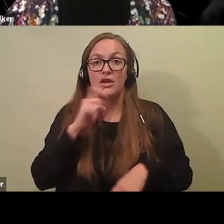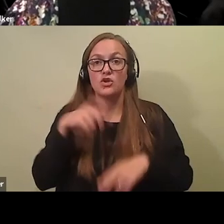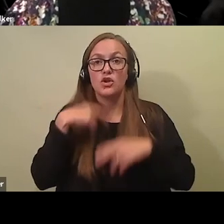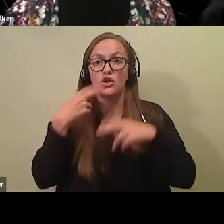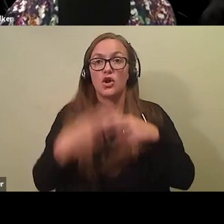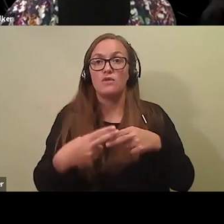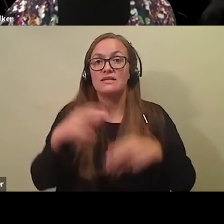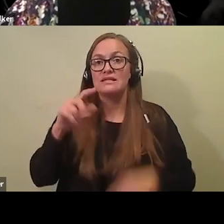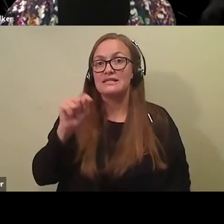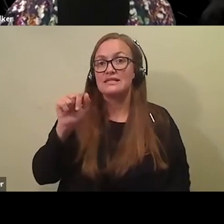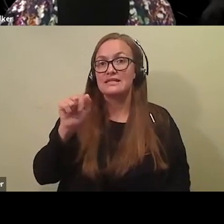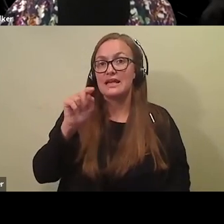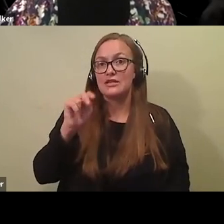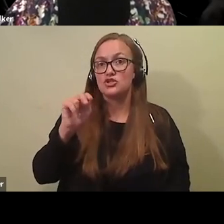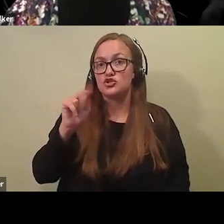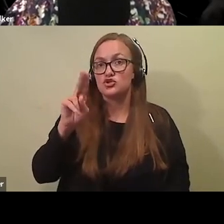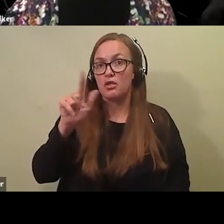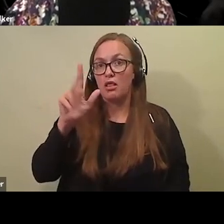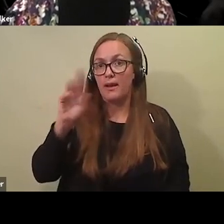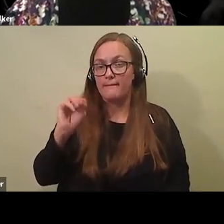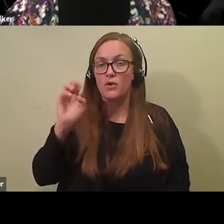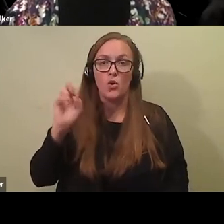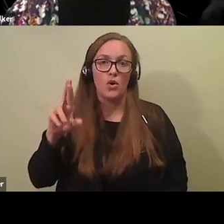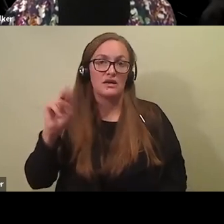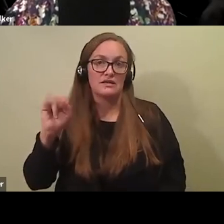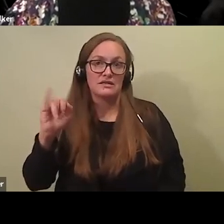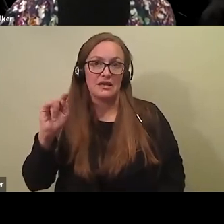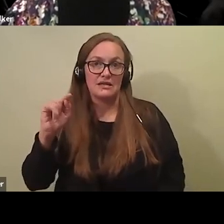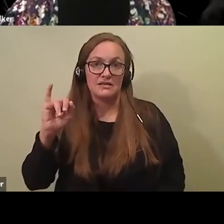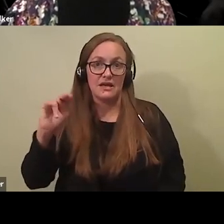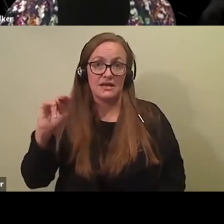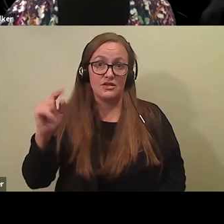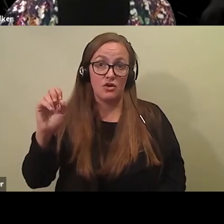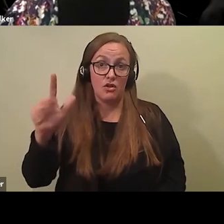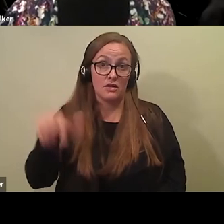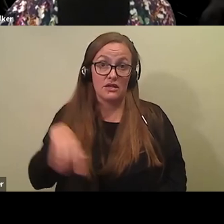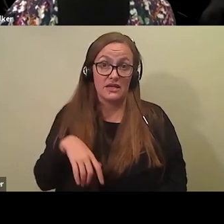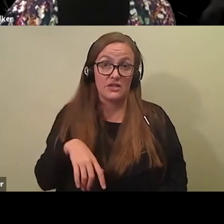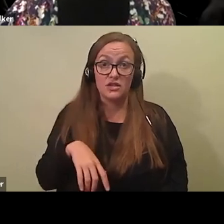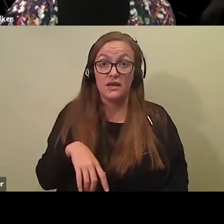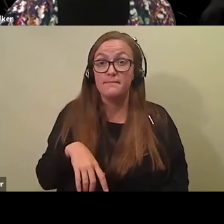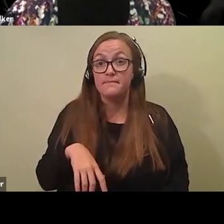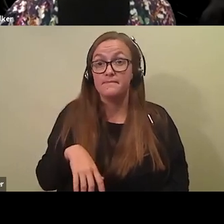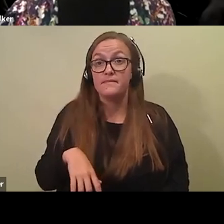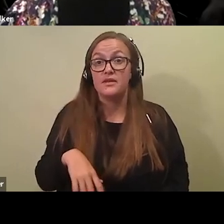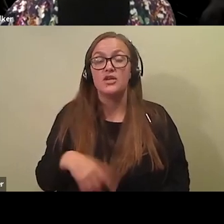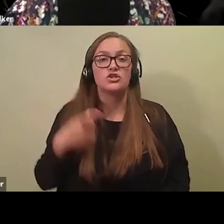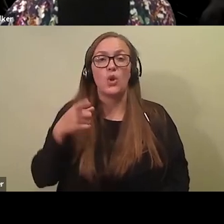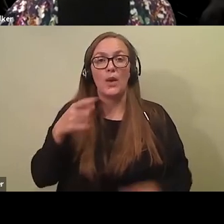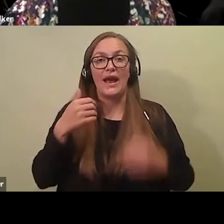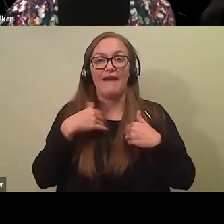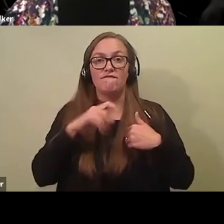or tantalum, where you cut out of this basically a tube of